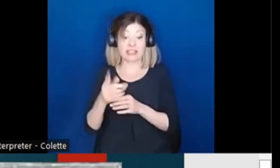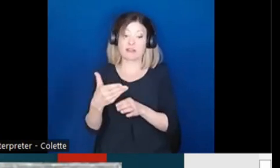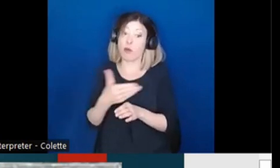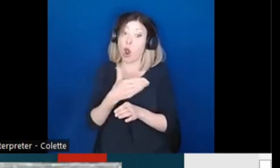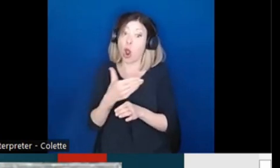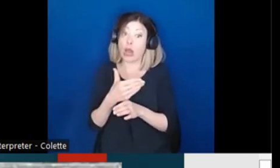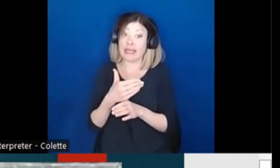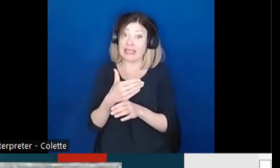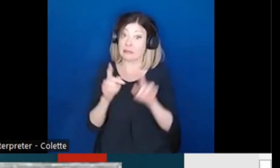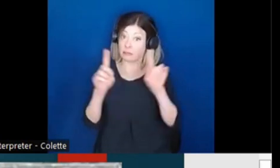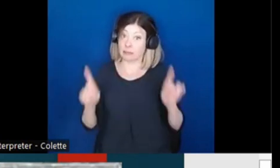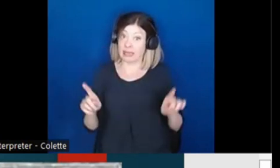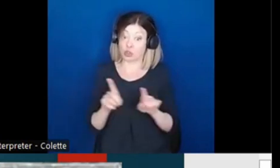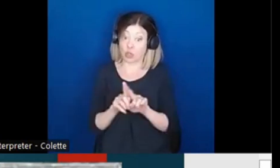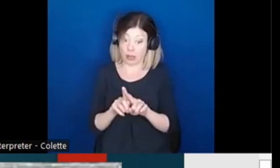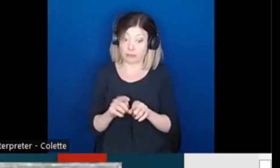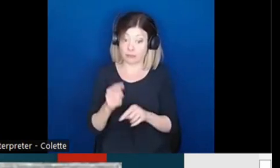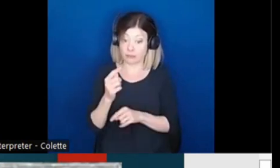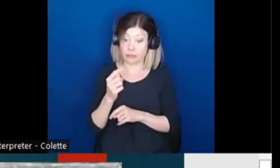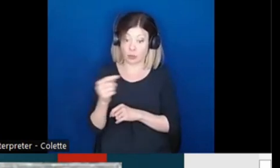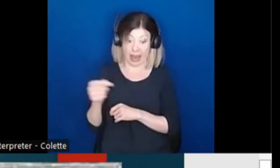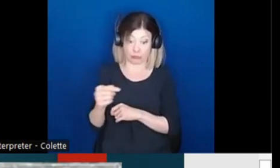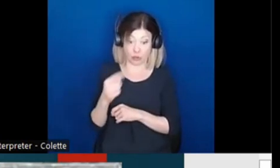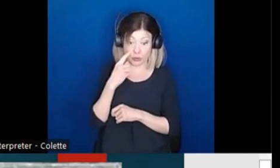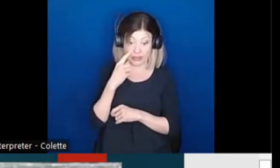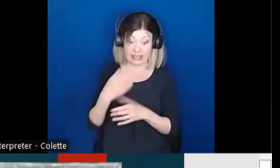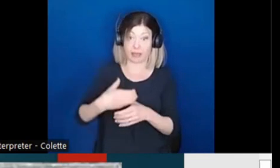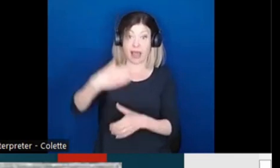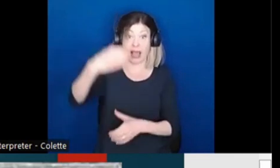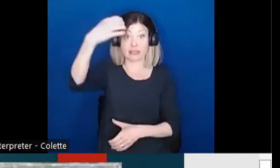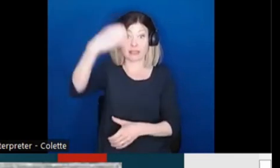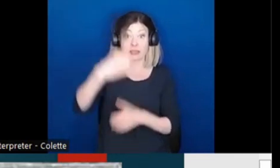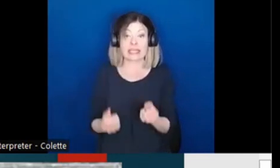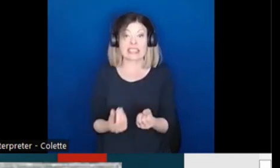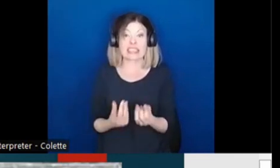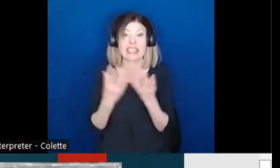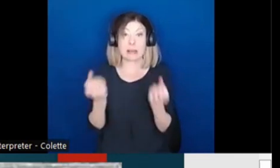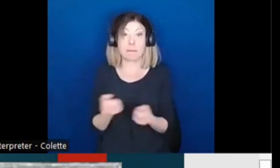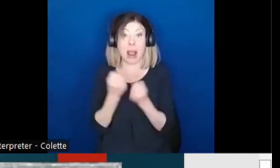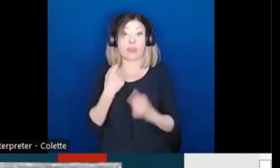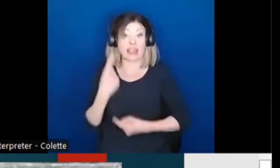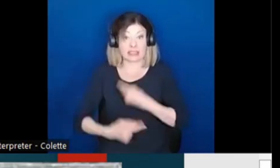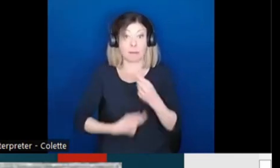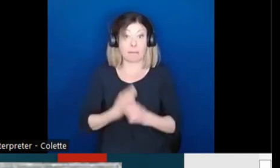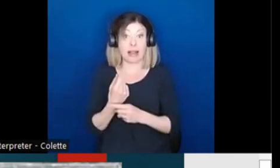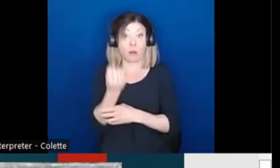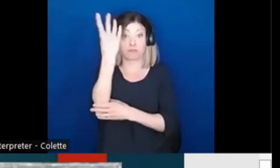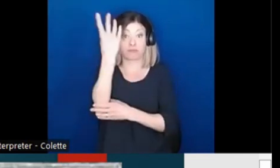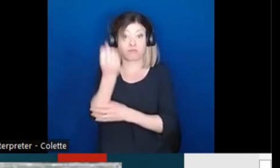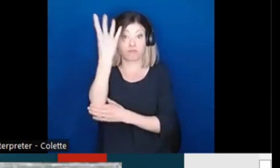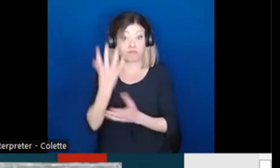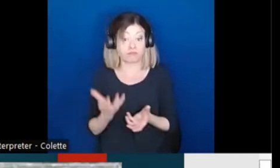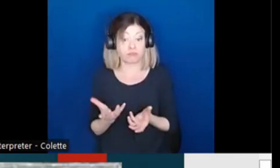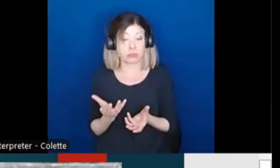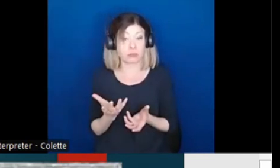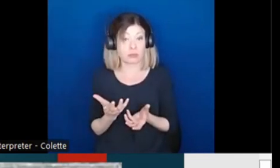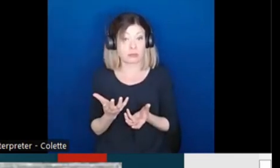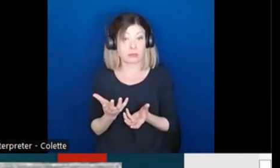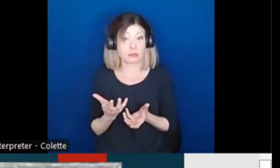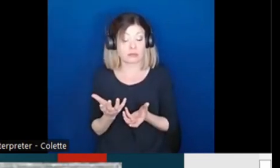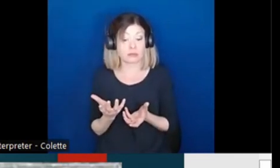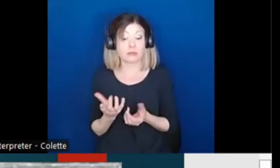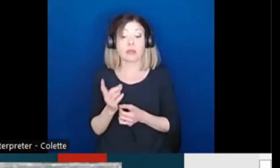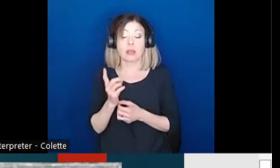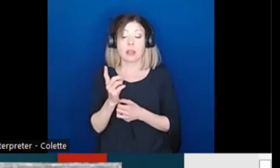my arrow there, but that is what a steam powered mill. You've got the chimney there. And you get a sense of a